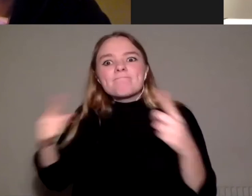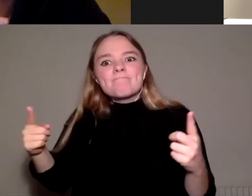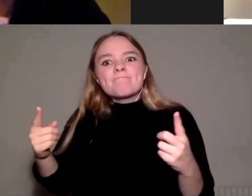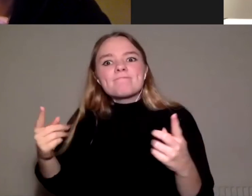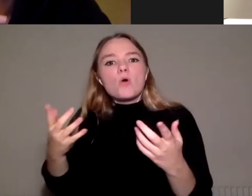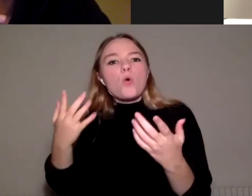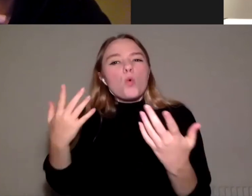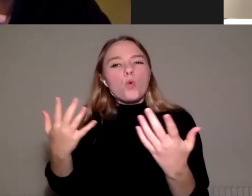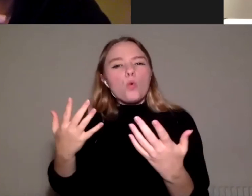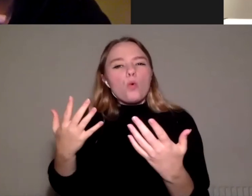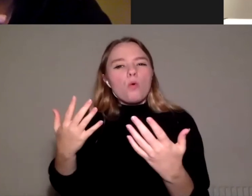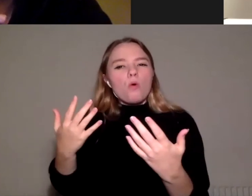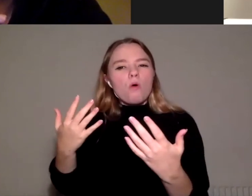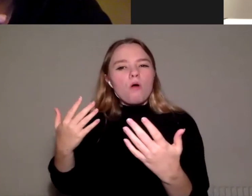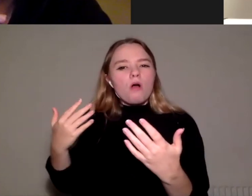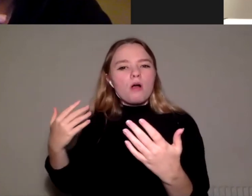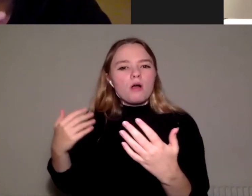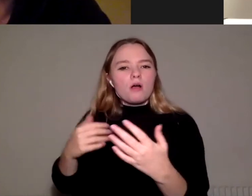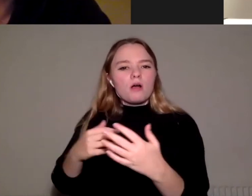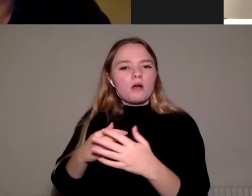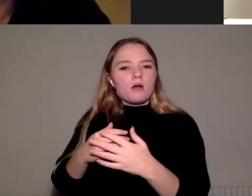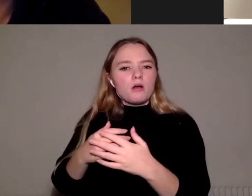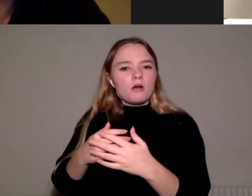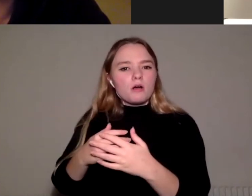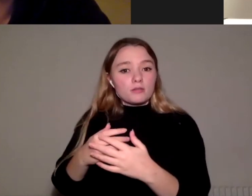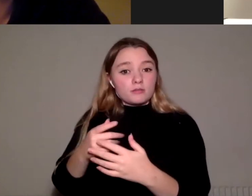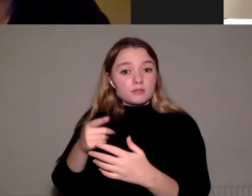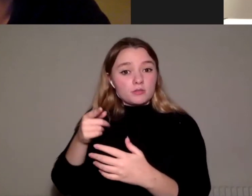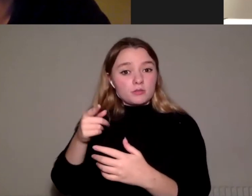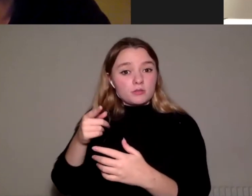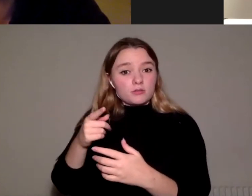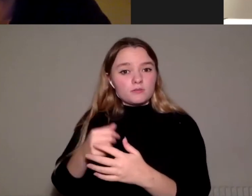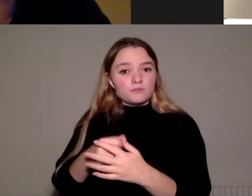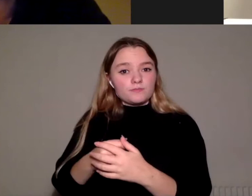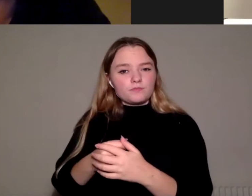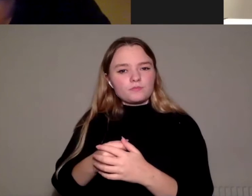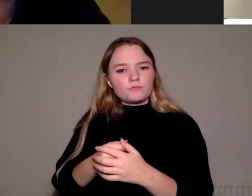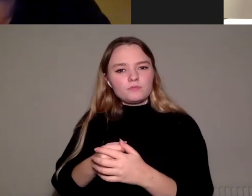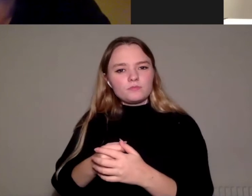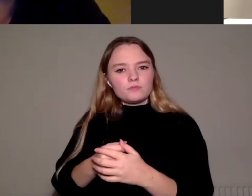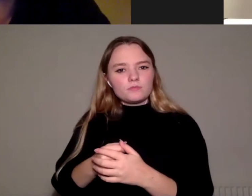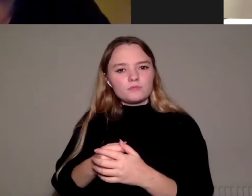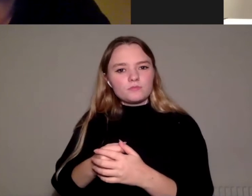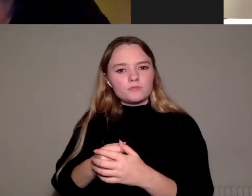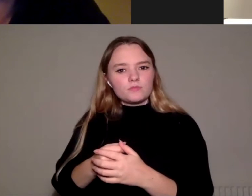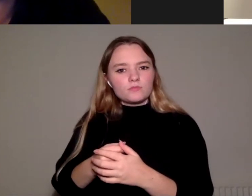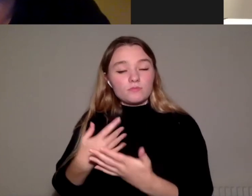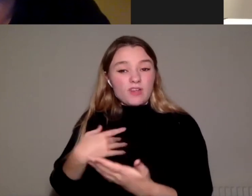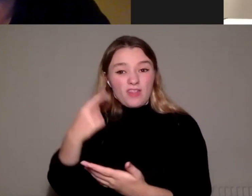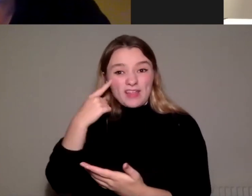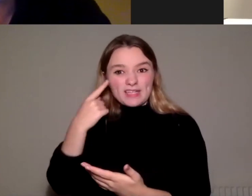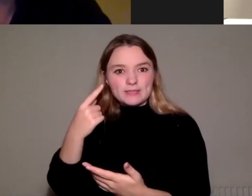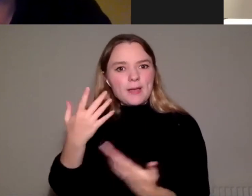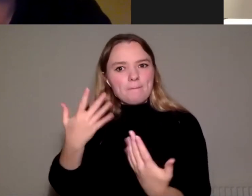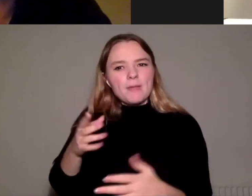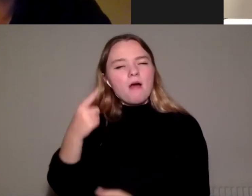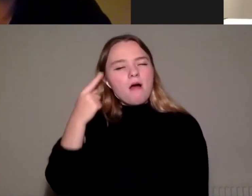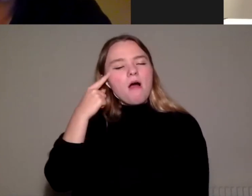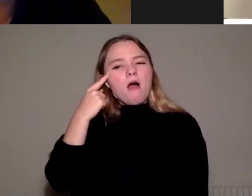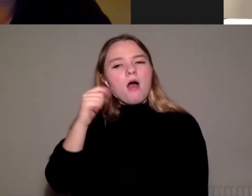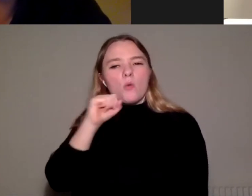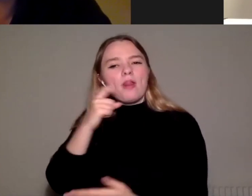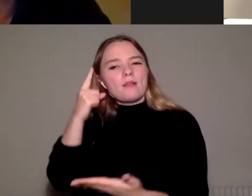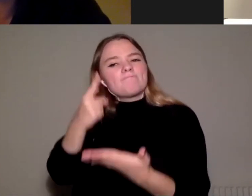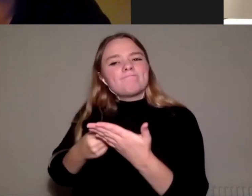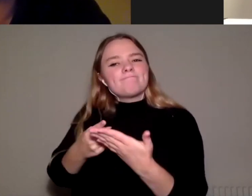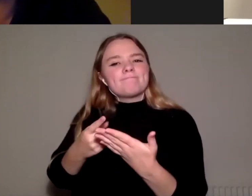that was kind of, was it that definite? Was it even, do you even consider it a choice, or just kind of like a necessary part